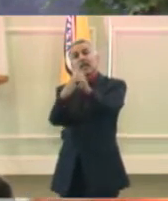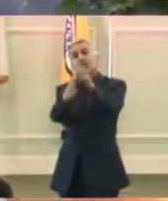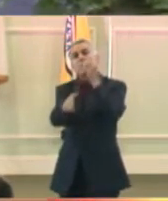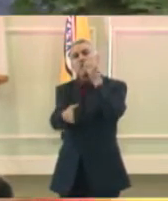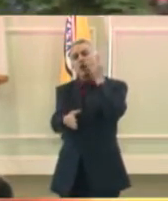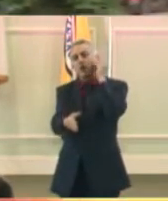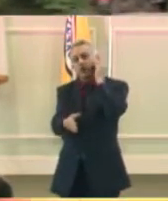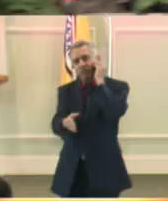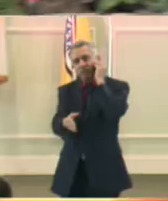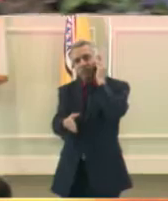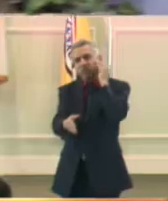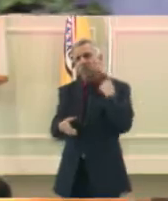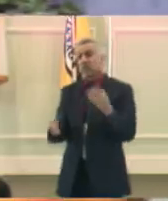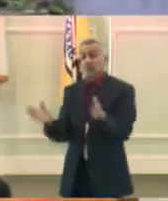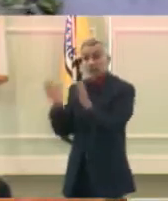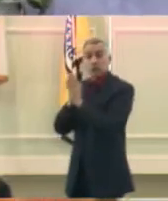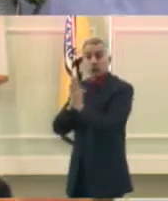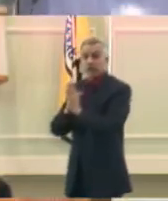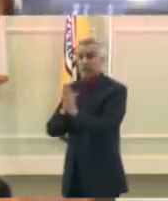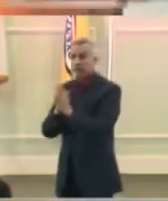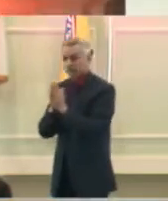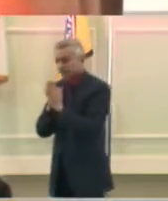home. Let us pray.